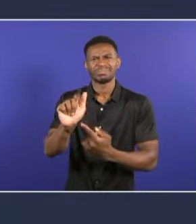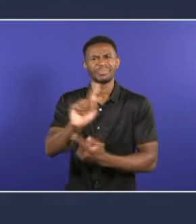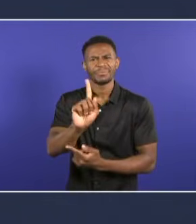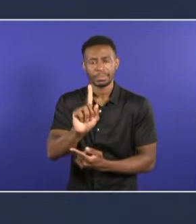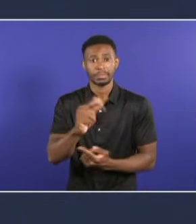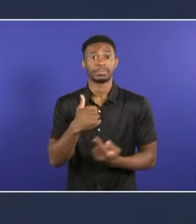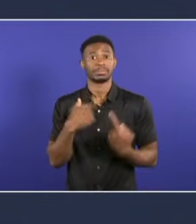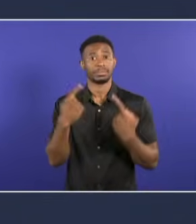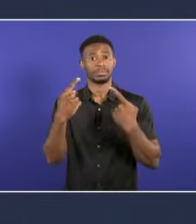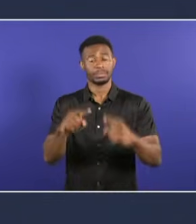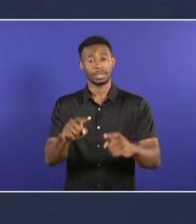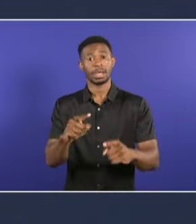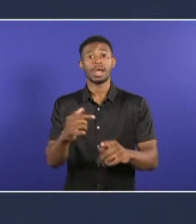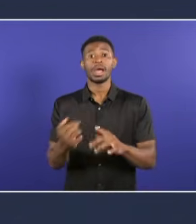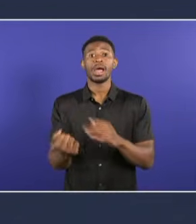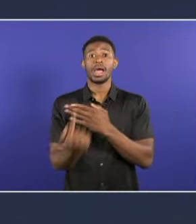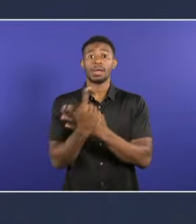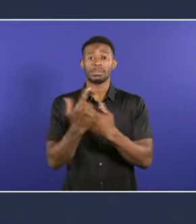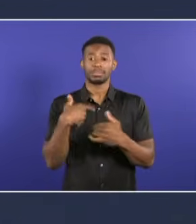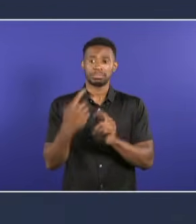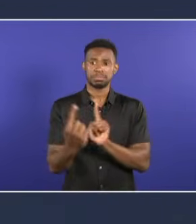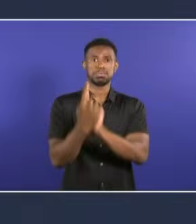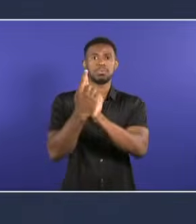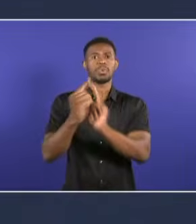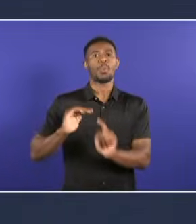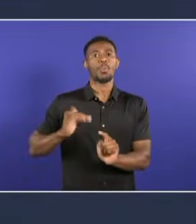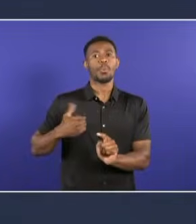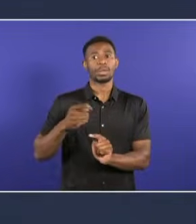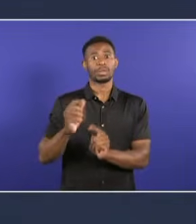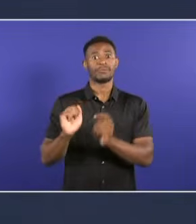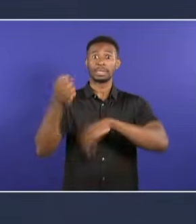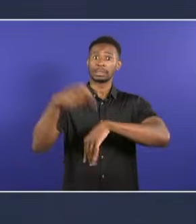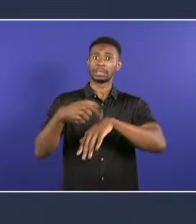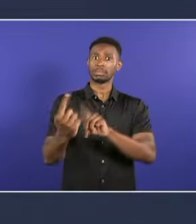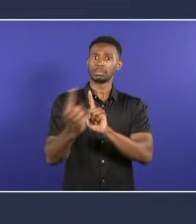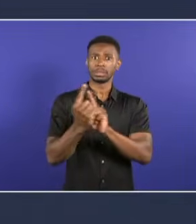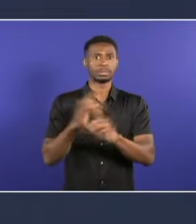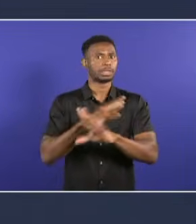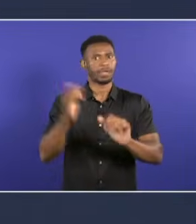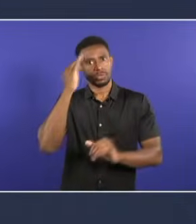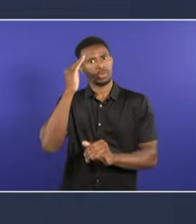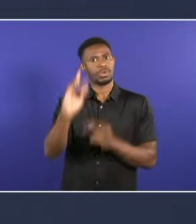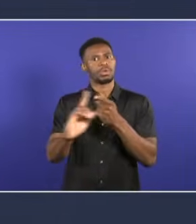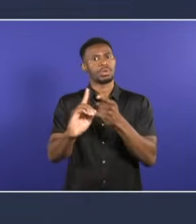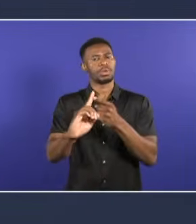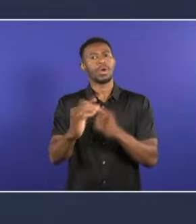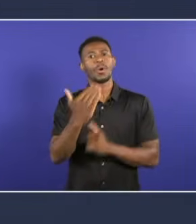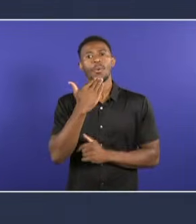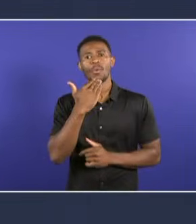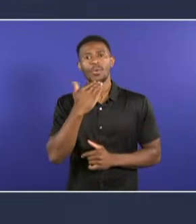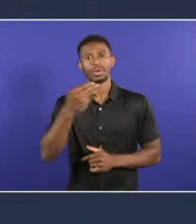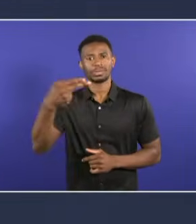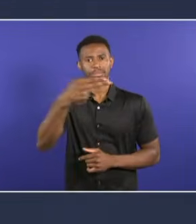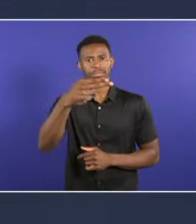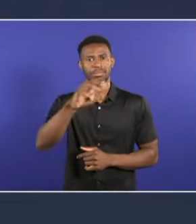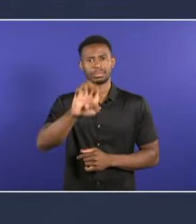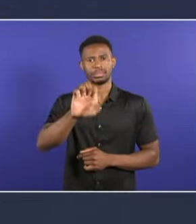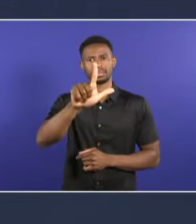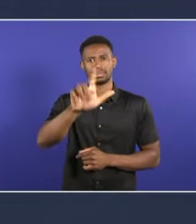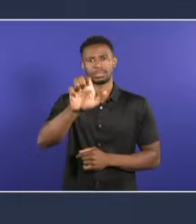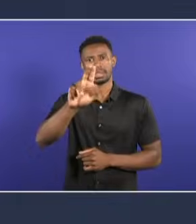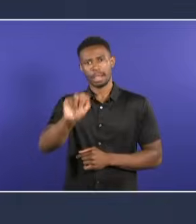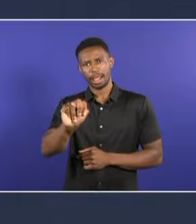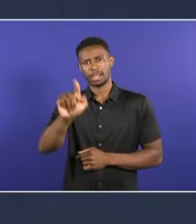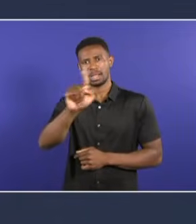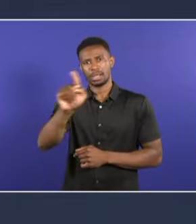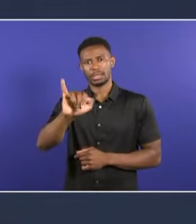a lady called Helen Zille. We spoke for a long time, about politics and activism and the work she